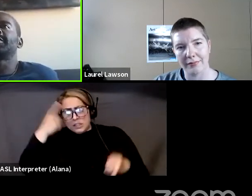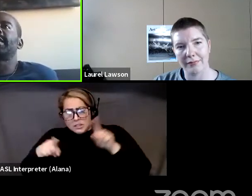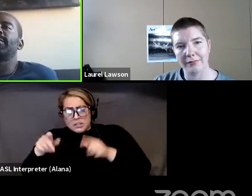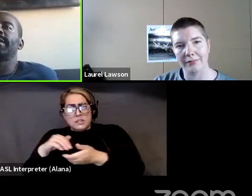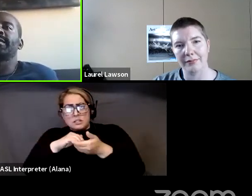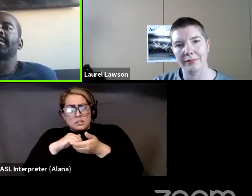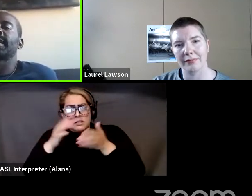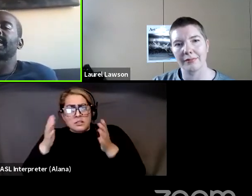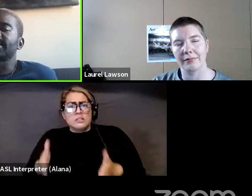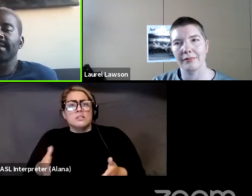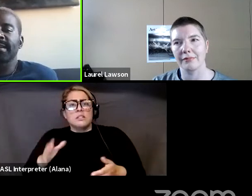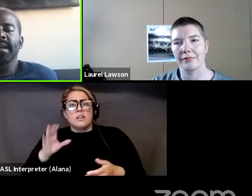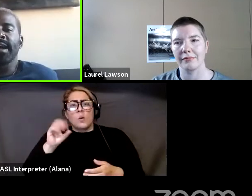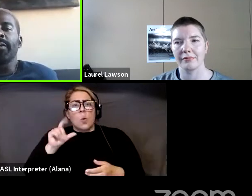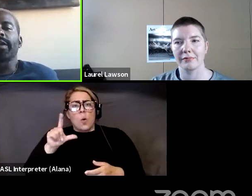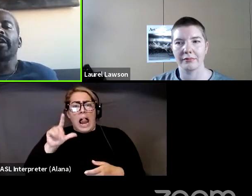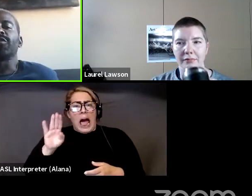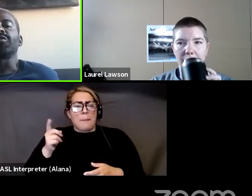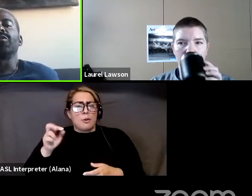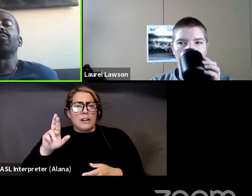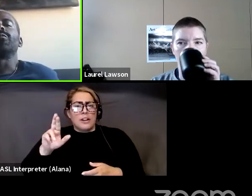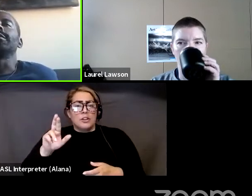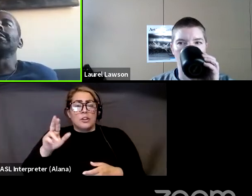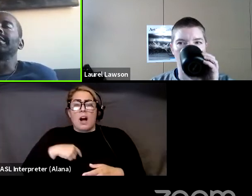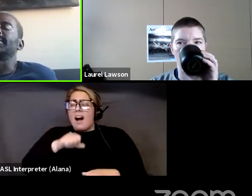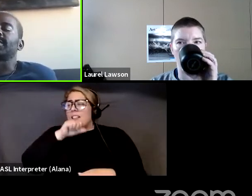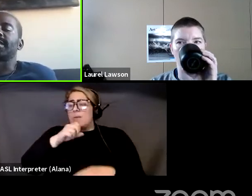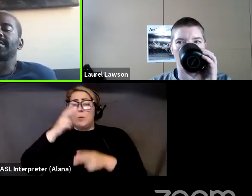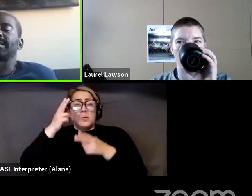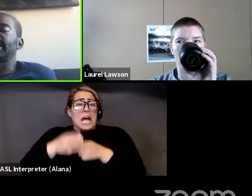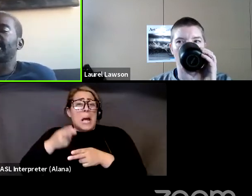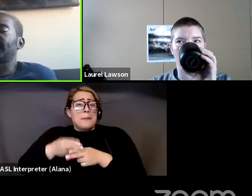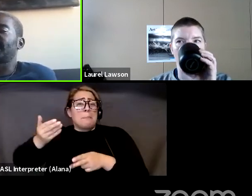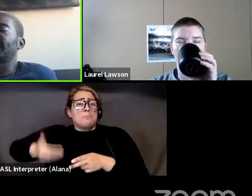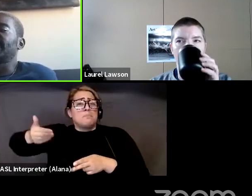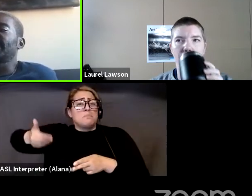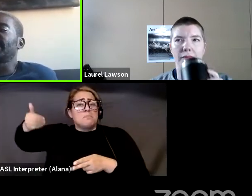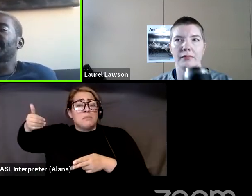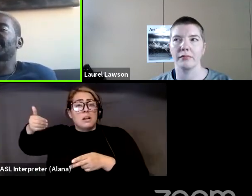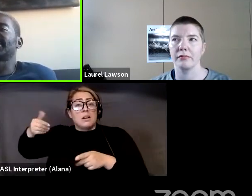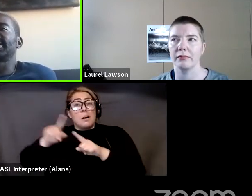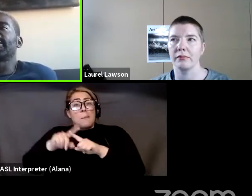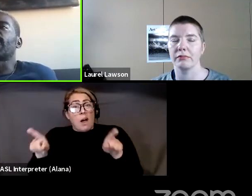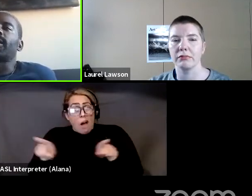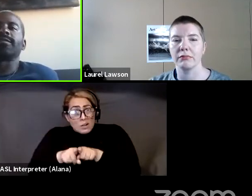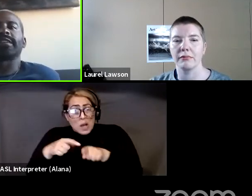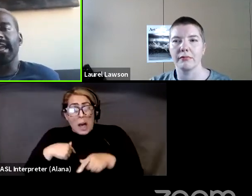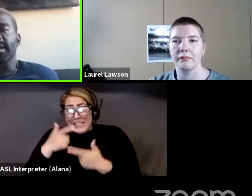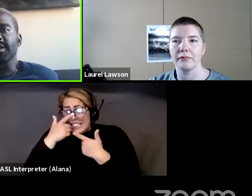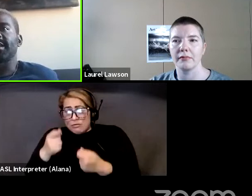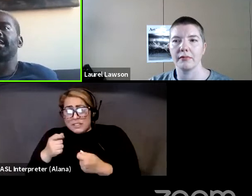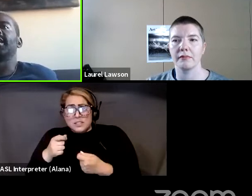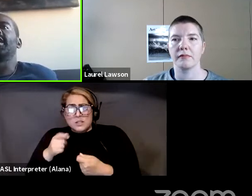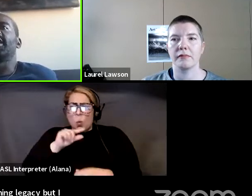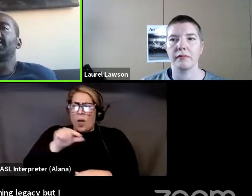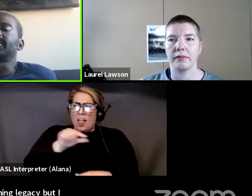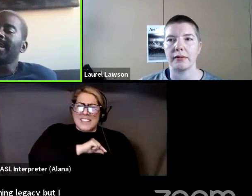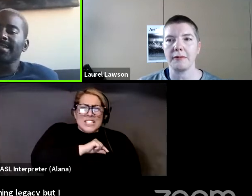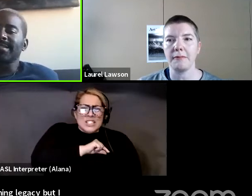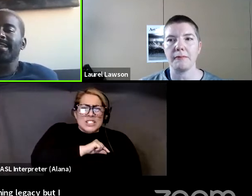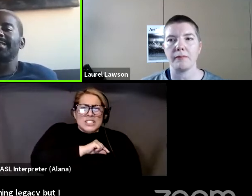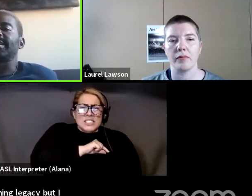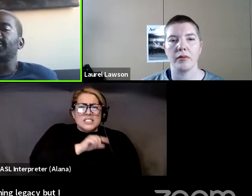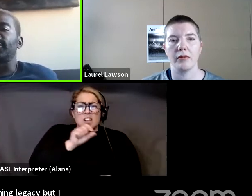I love naming legacy, but I also am really interested in the qualification